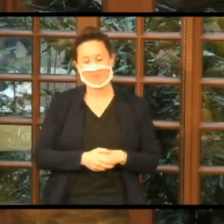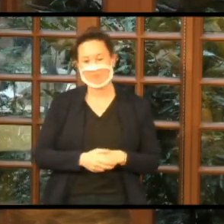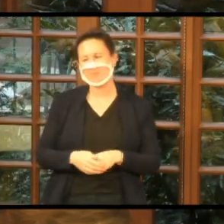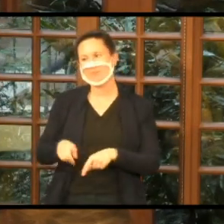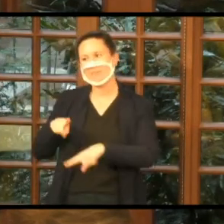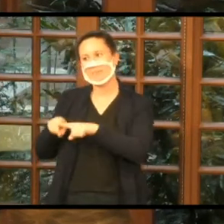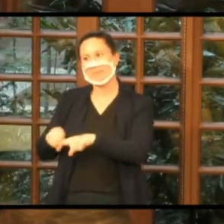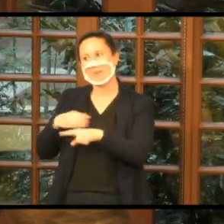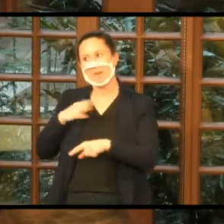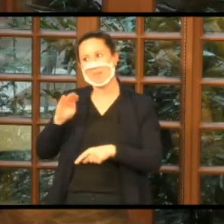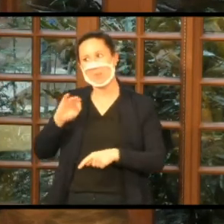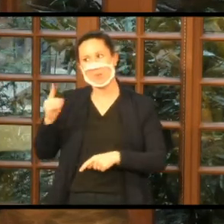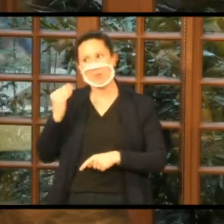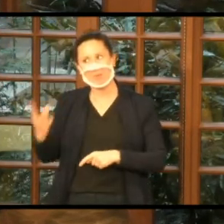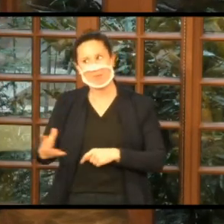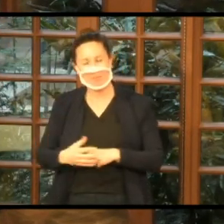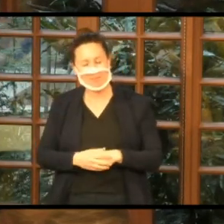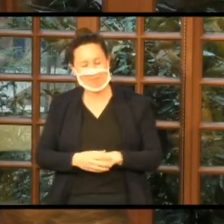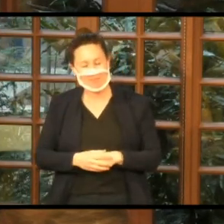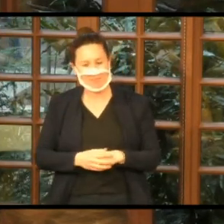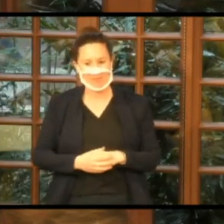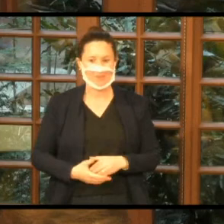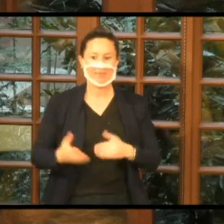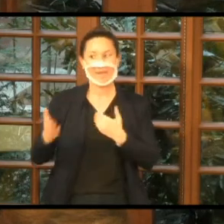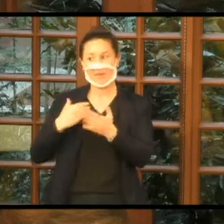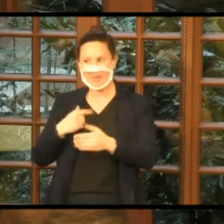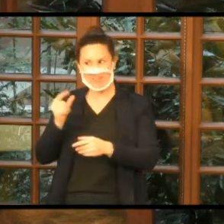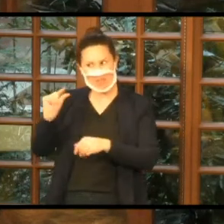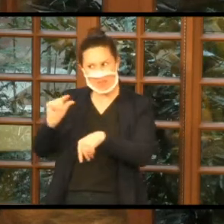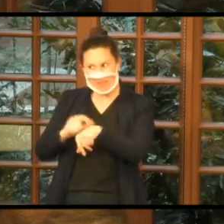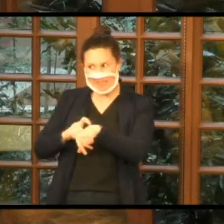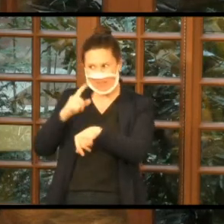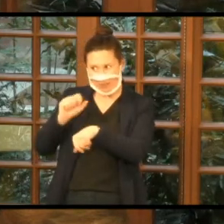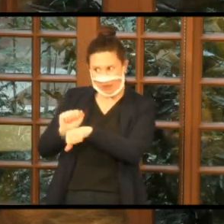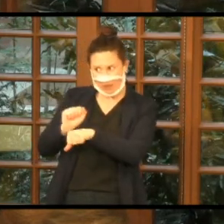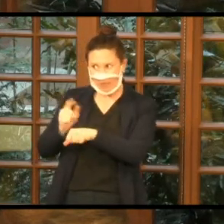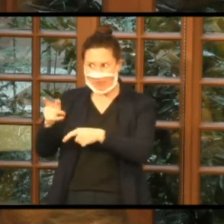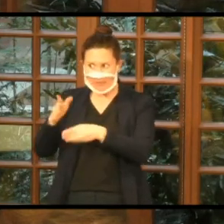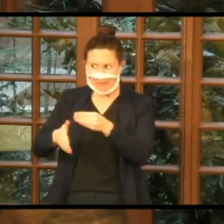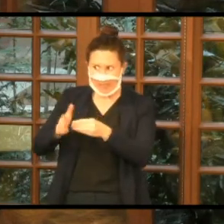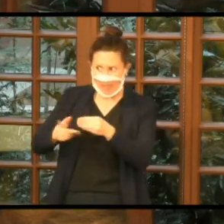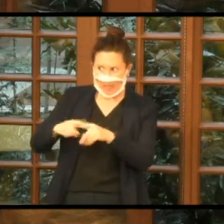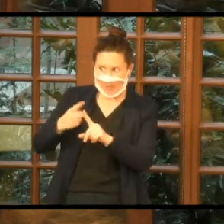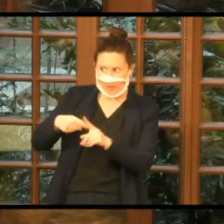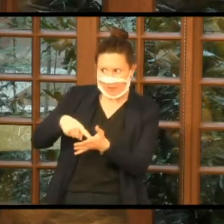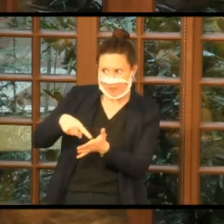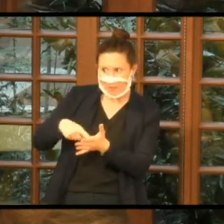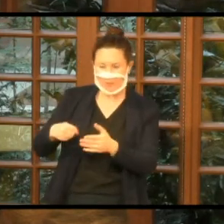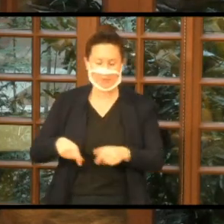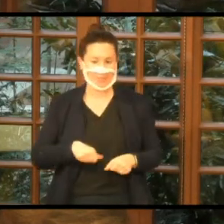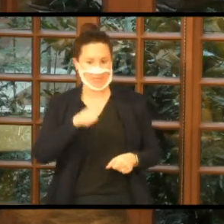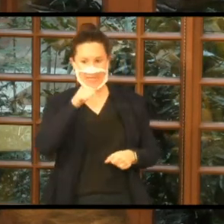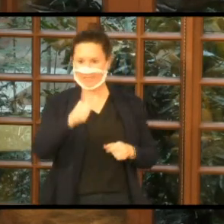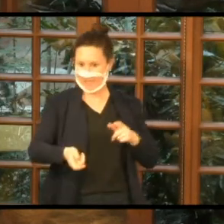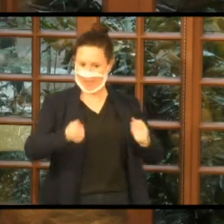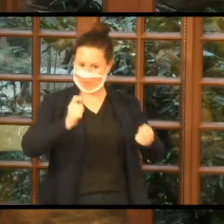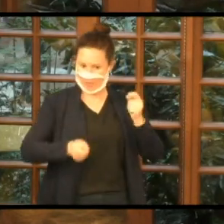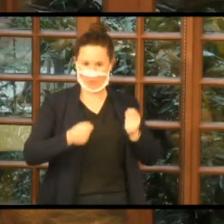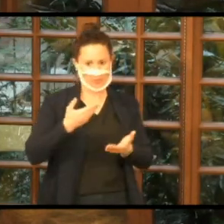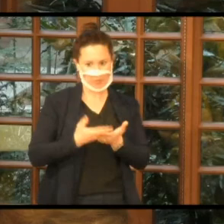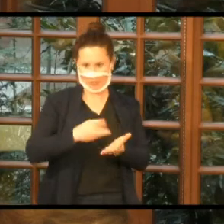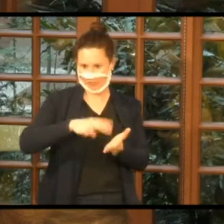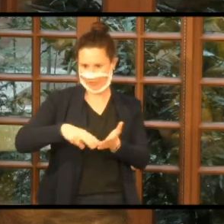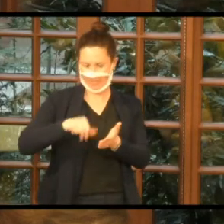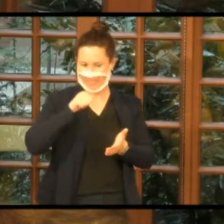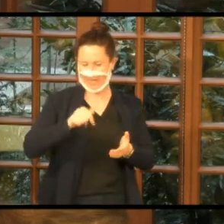Depends on my mood. Anyway, I have a little time for the job. What's the deadline? It's not a proofreading job, he says. I need a